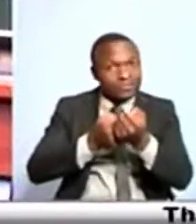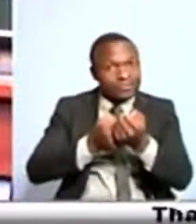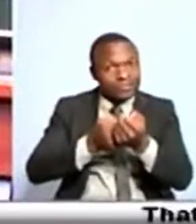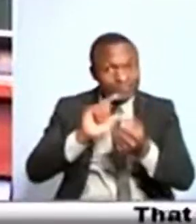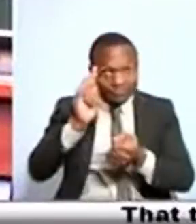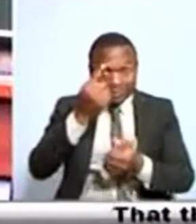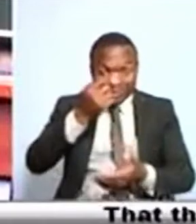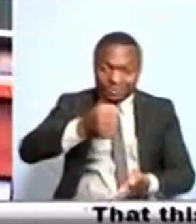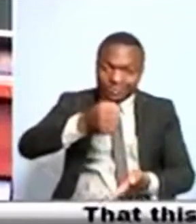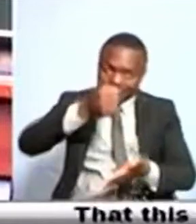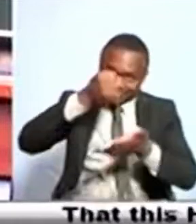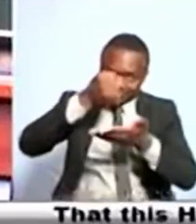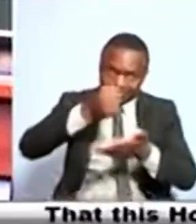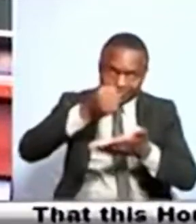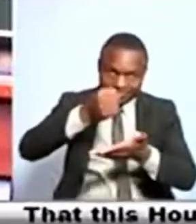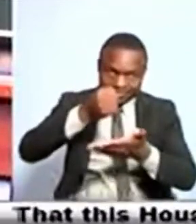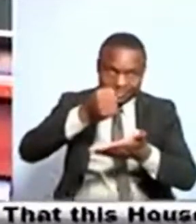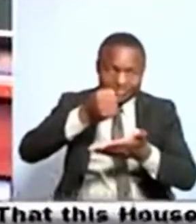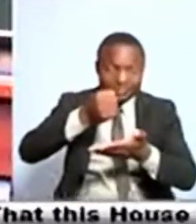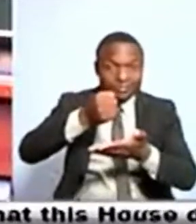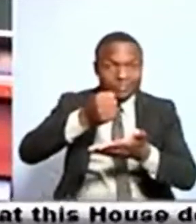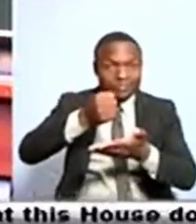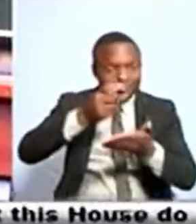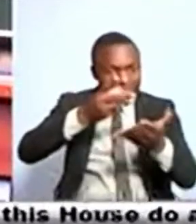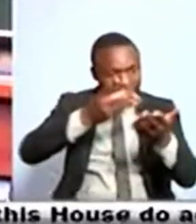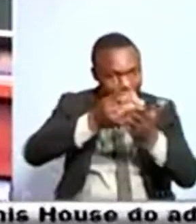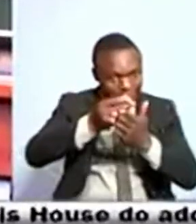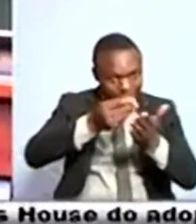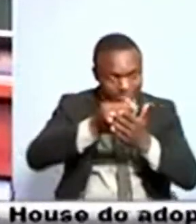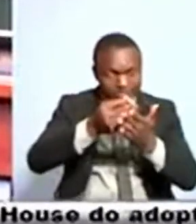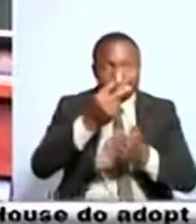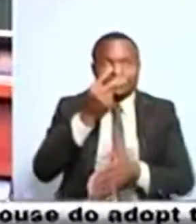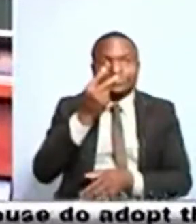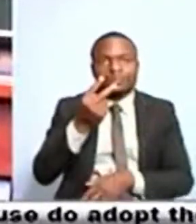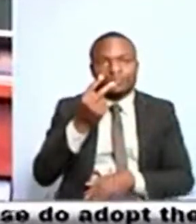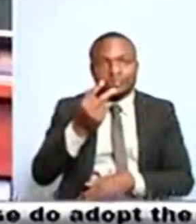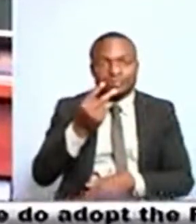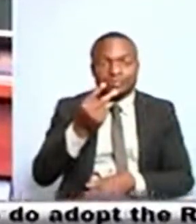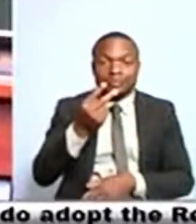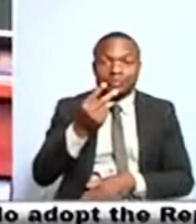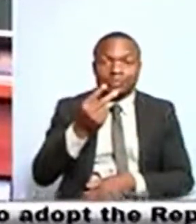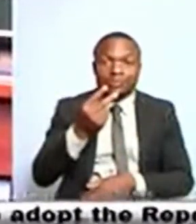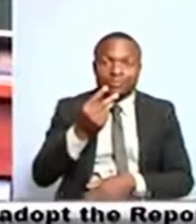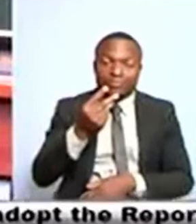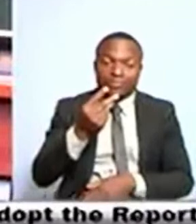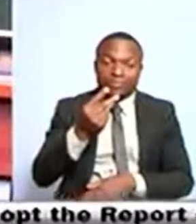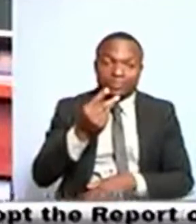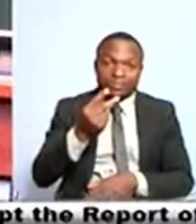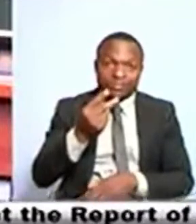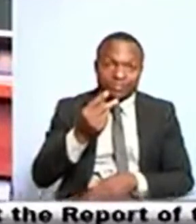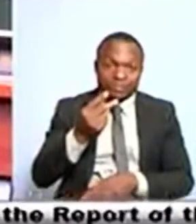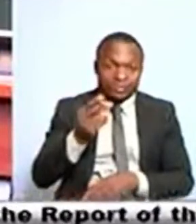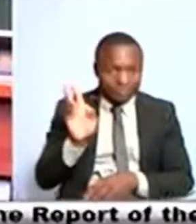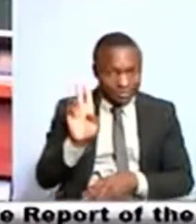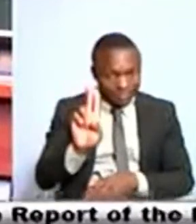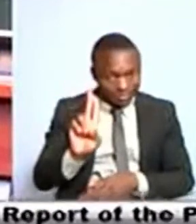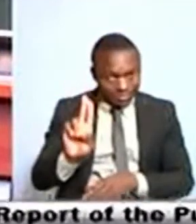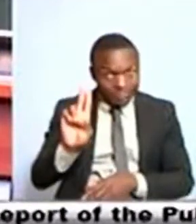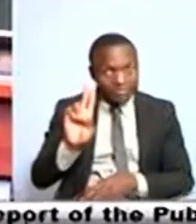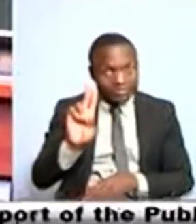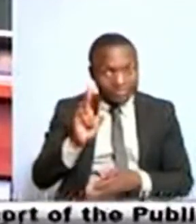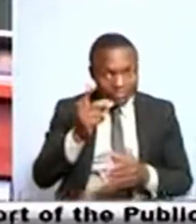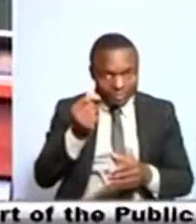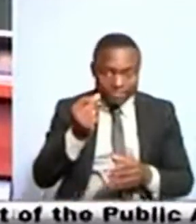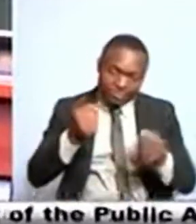budget and also funds and regular disbursement of those funds to support the